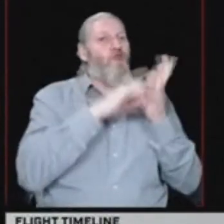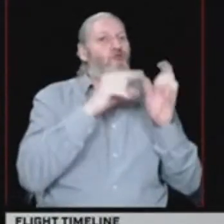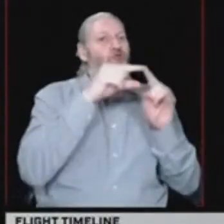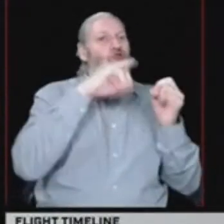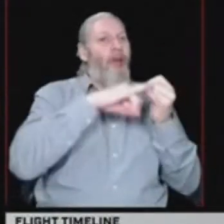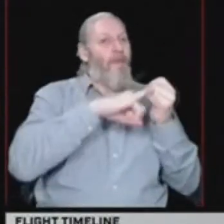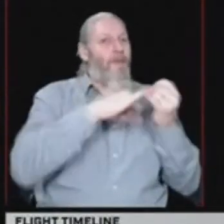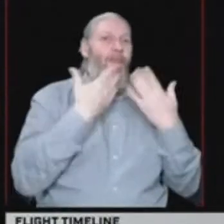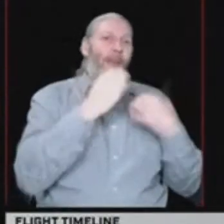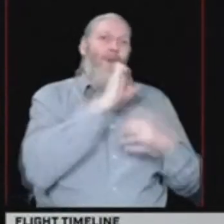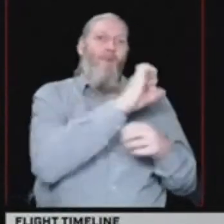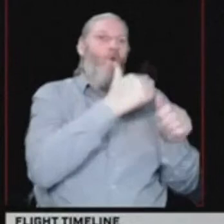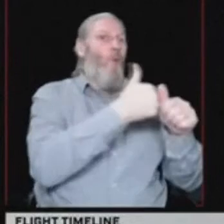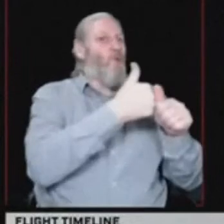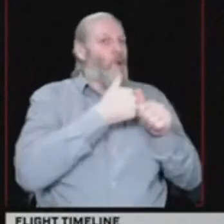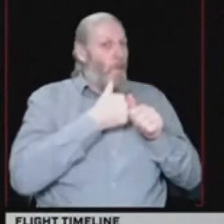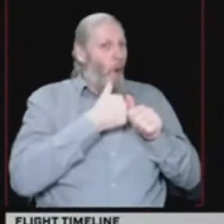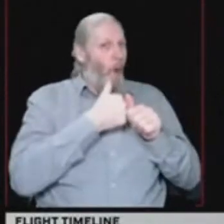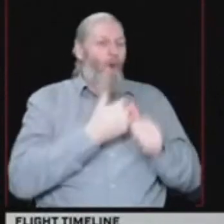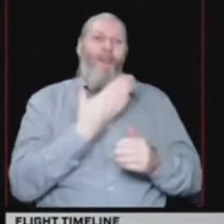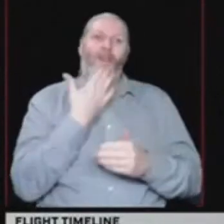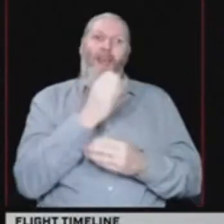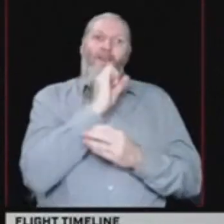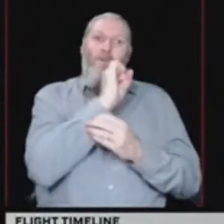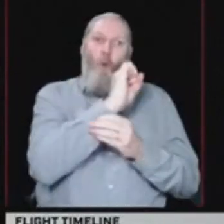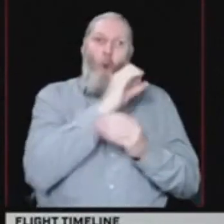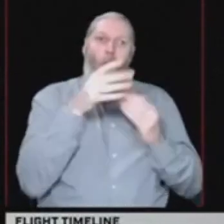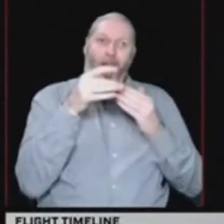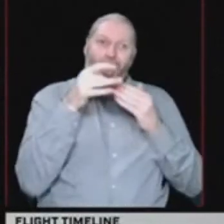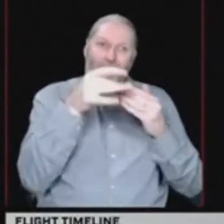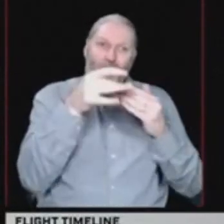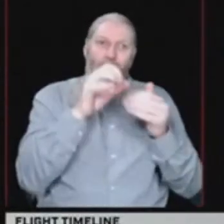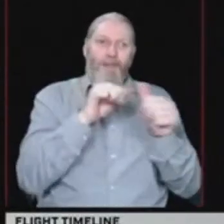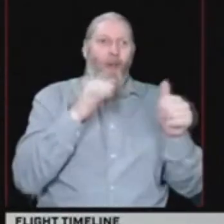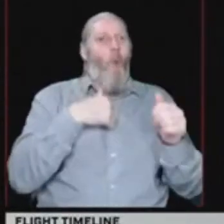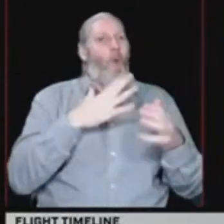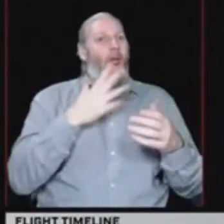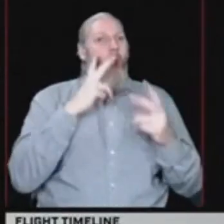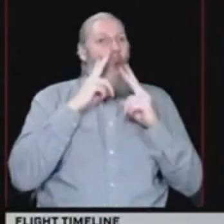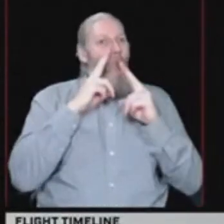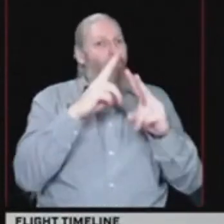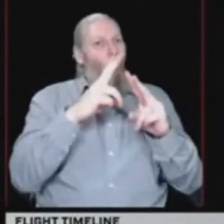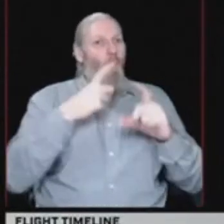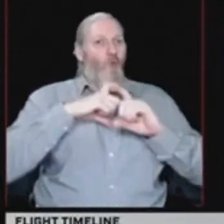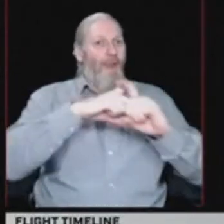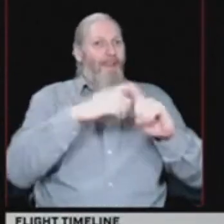for your leadership, and we look forward to continuing the partnership. Thank you.